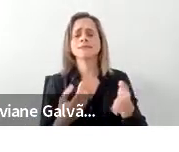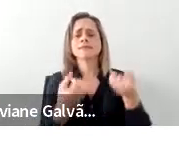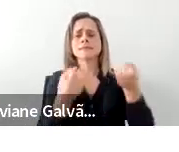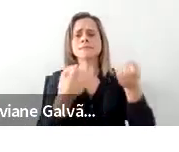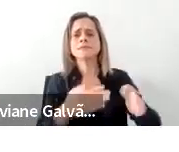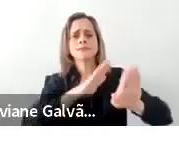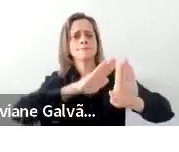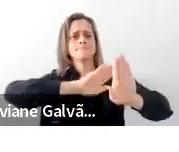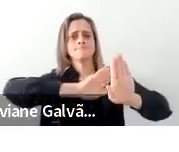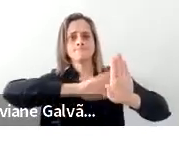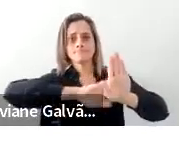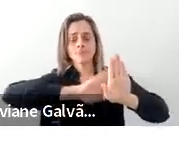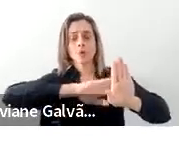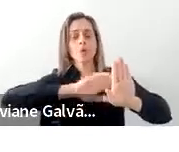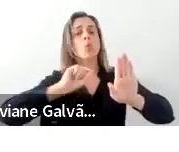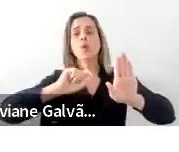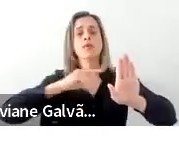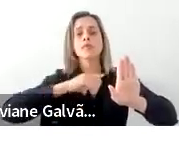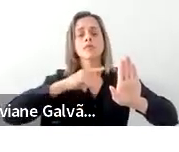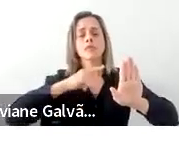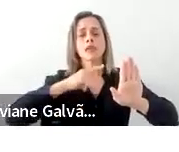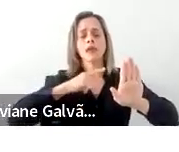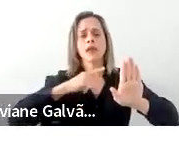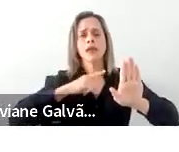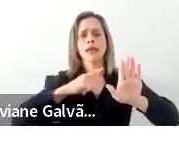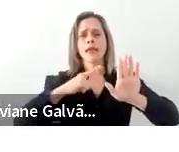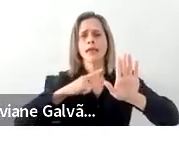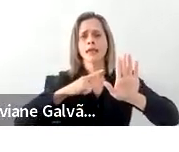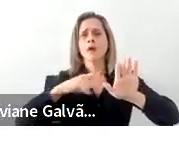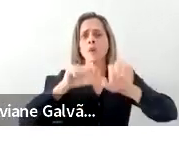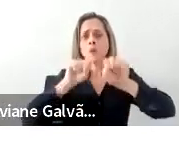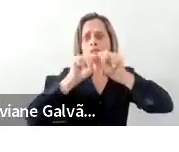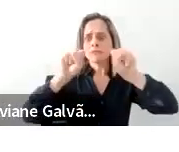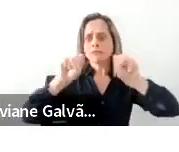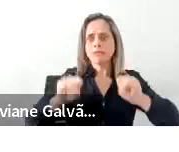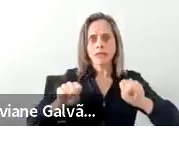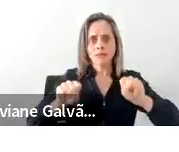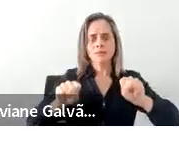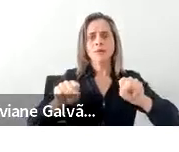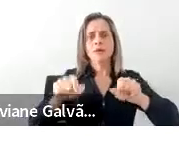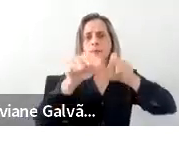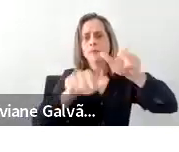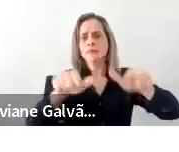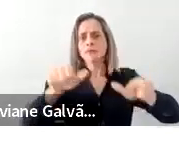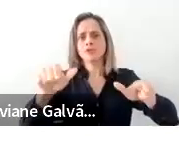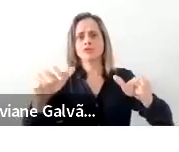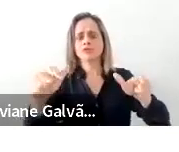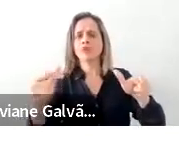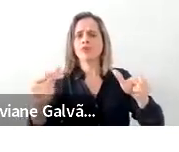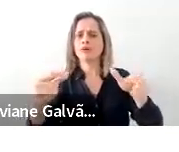had missed or had distorted in particular ways.